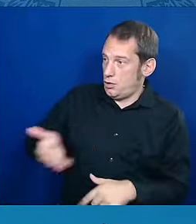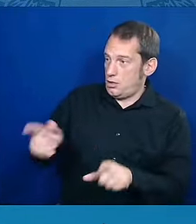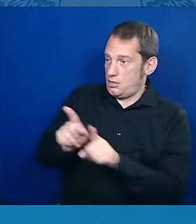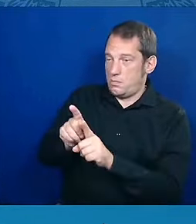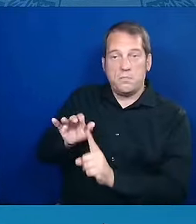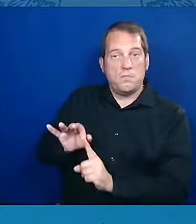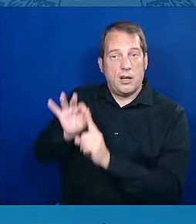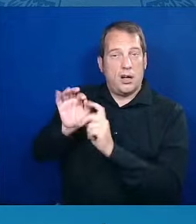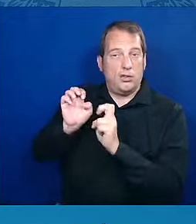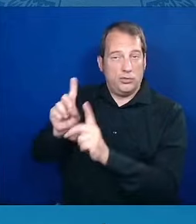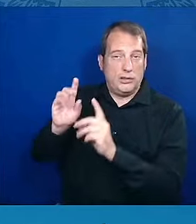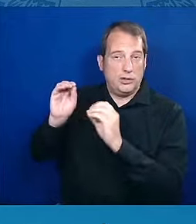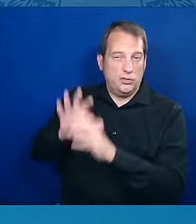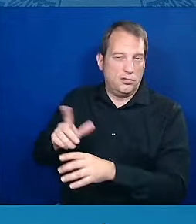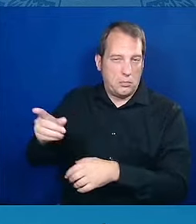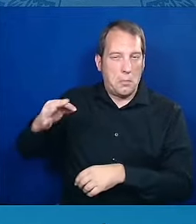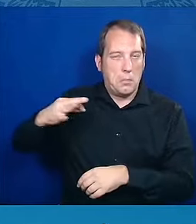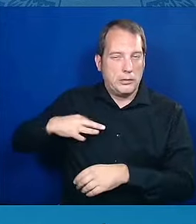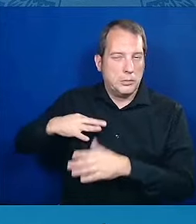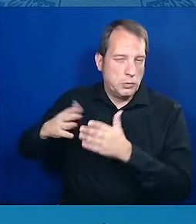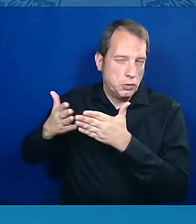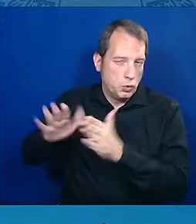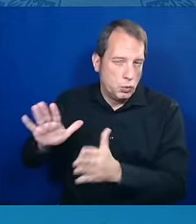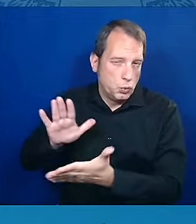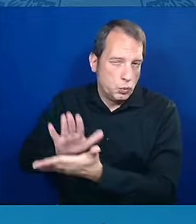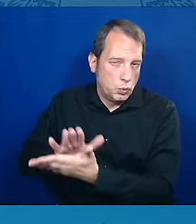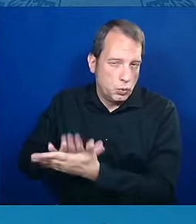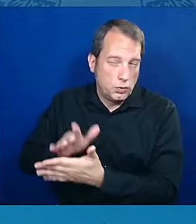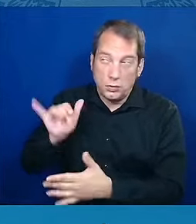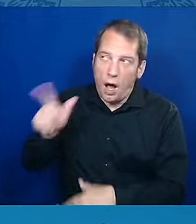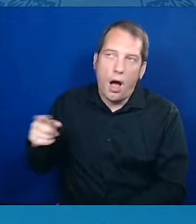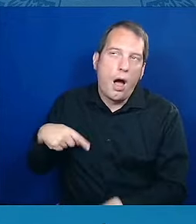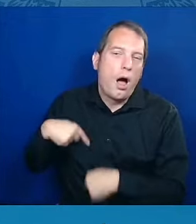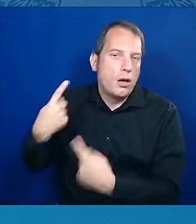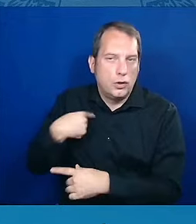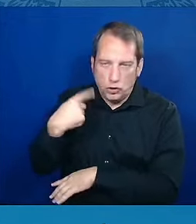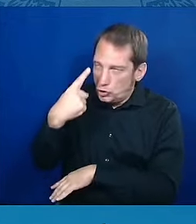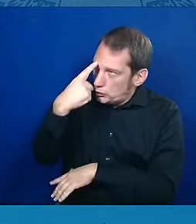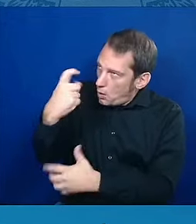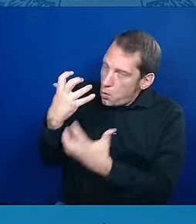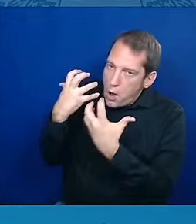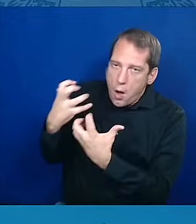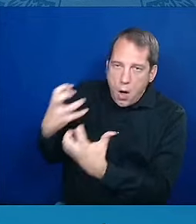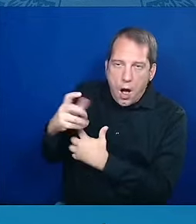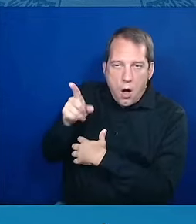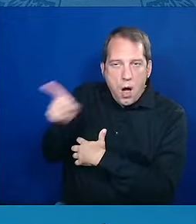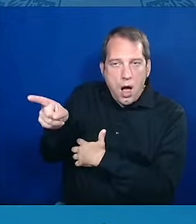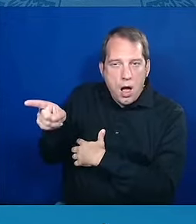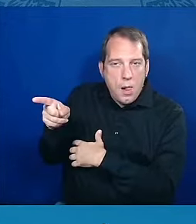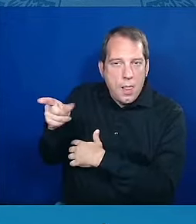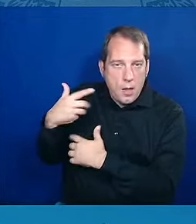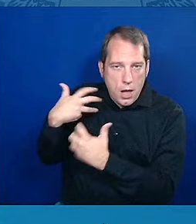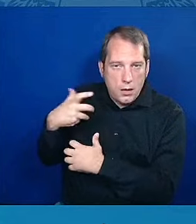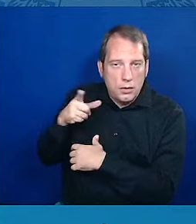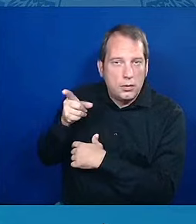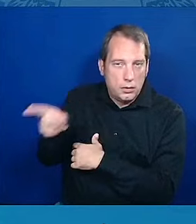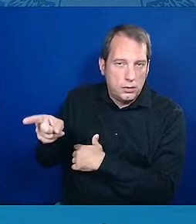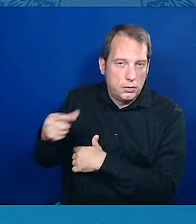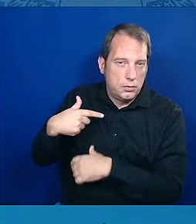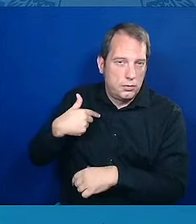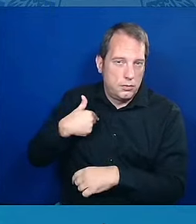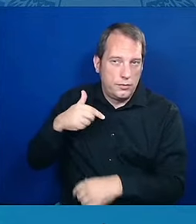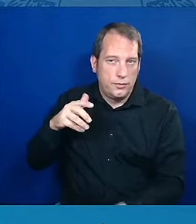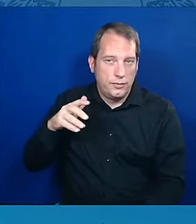which has been my dream since I was a third grader in the Pittsburgh Public Schools. Two, when my sweet, loving